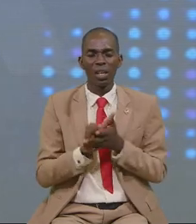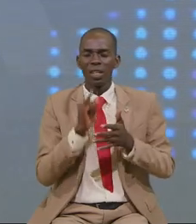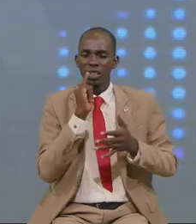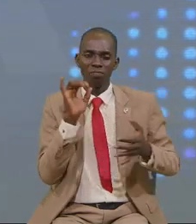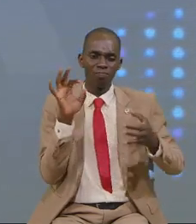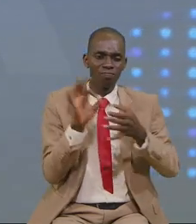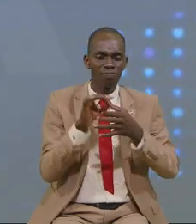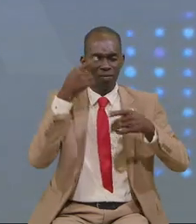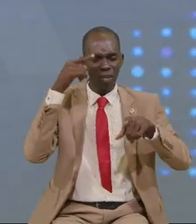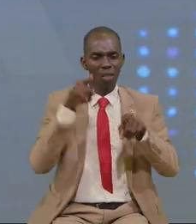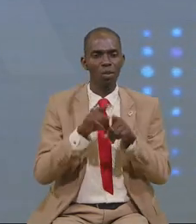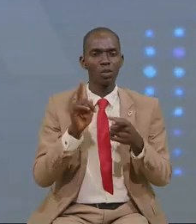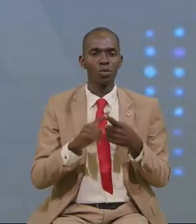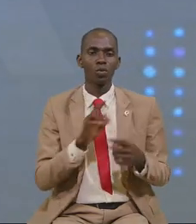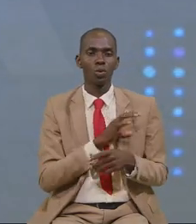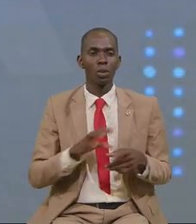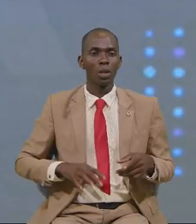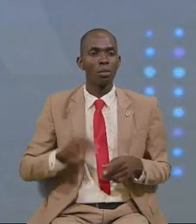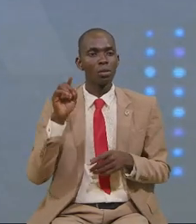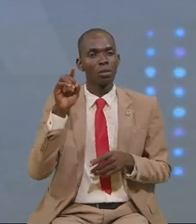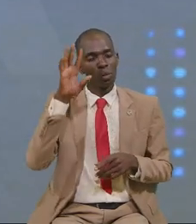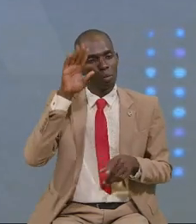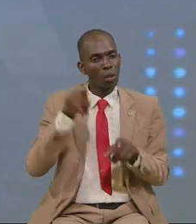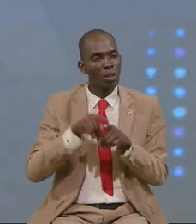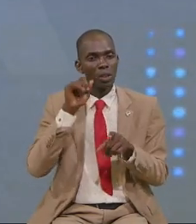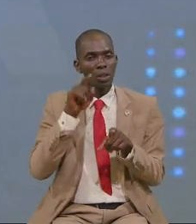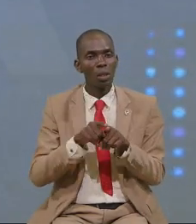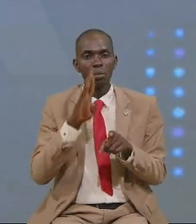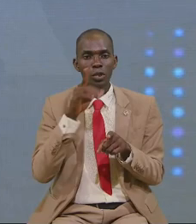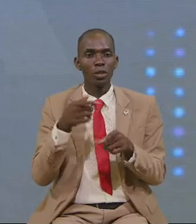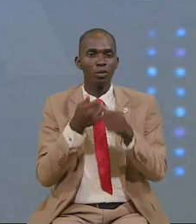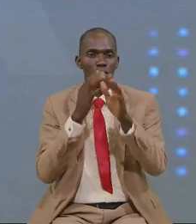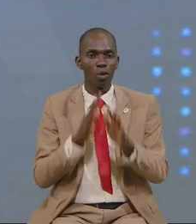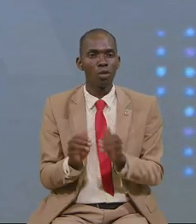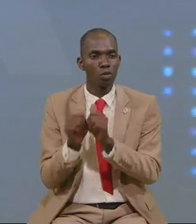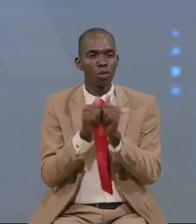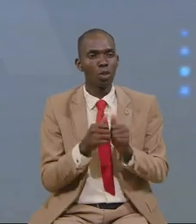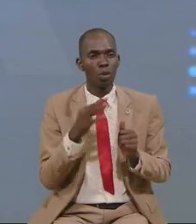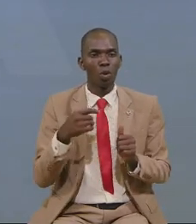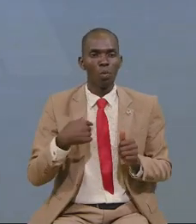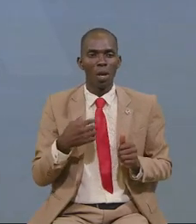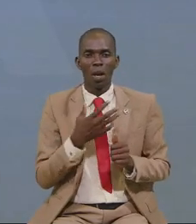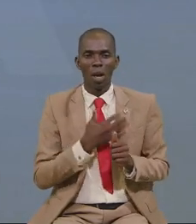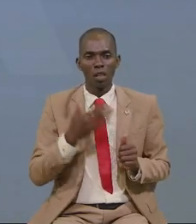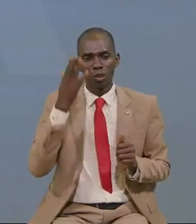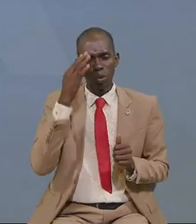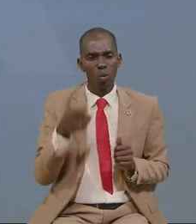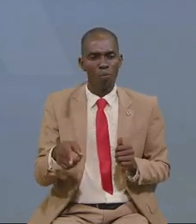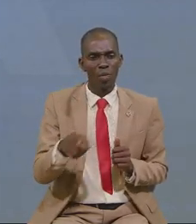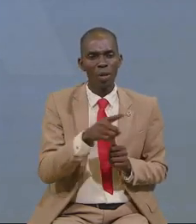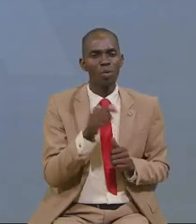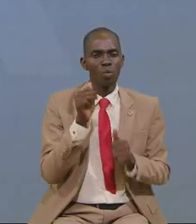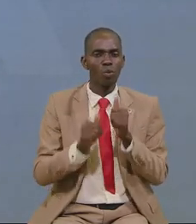Brethren, be ye followers together of me, and mark them which walk